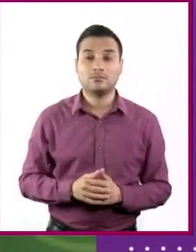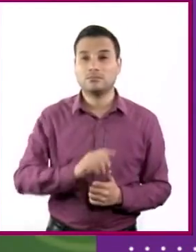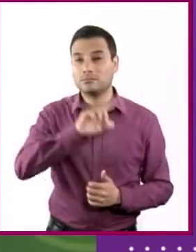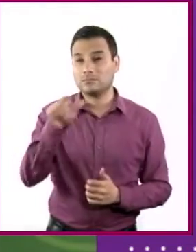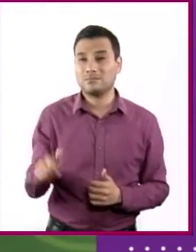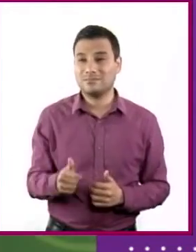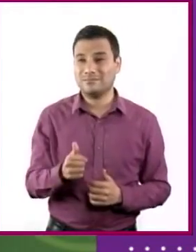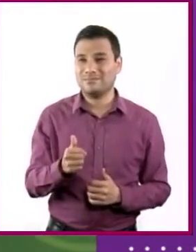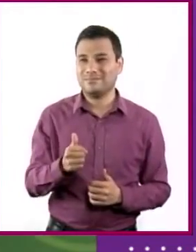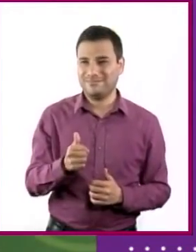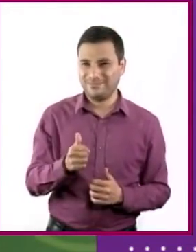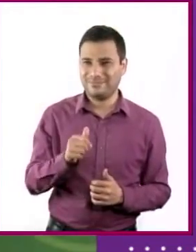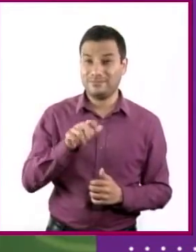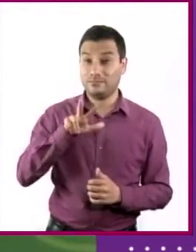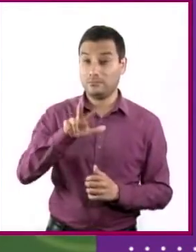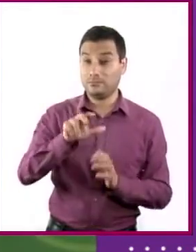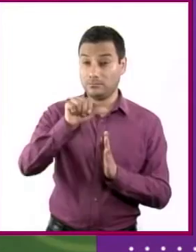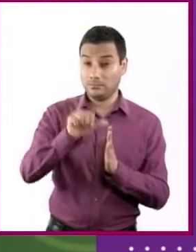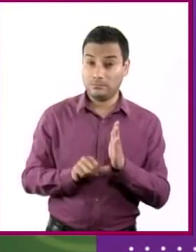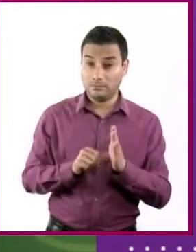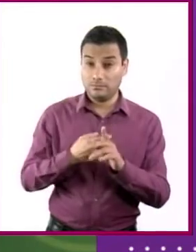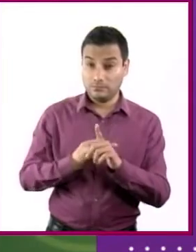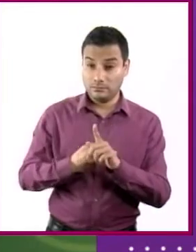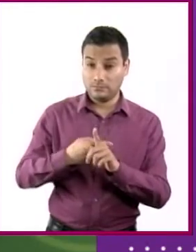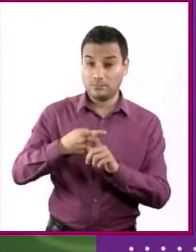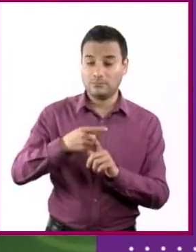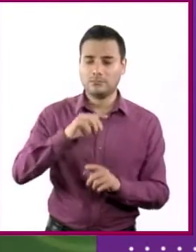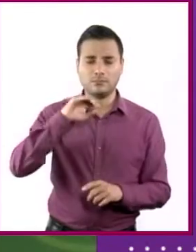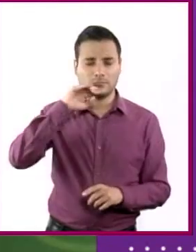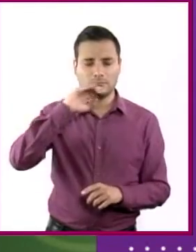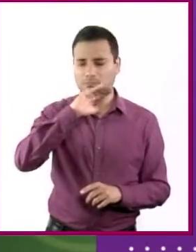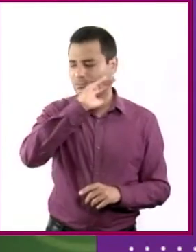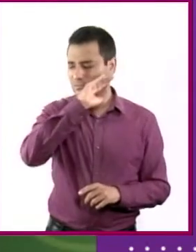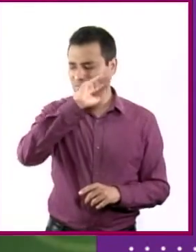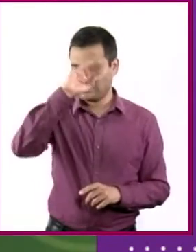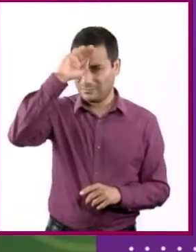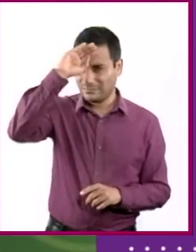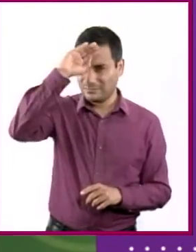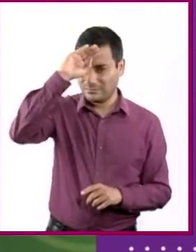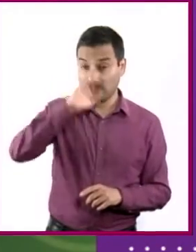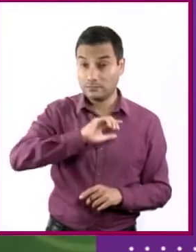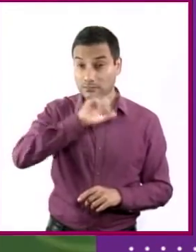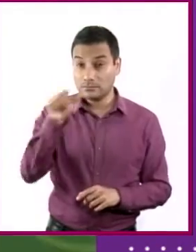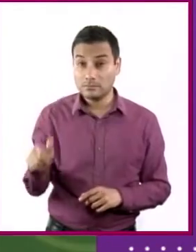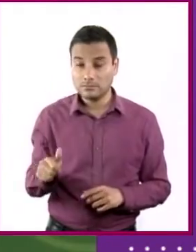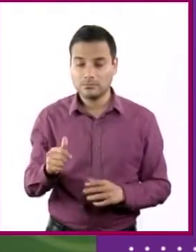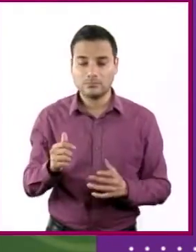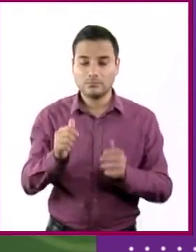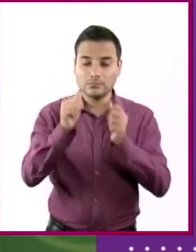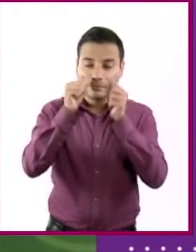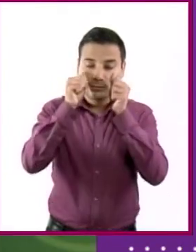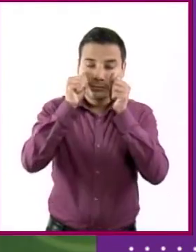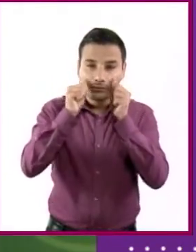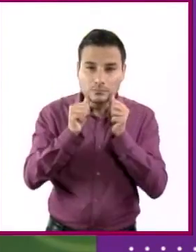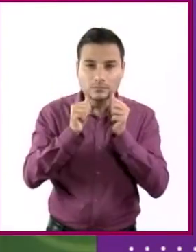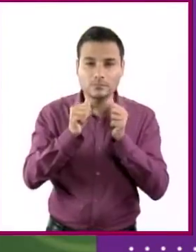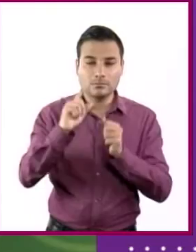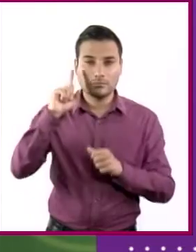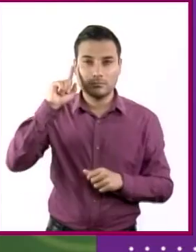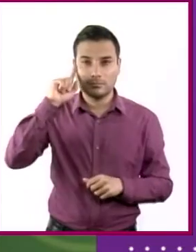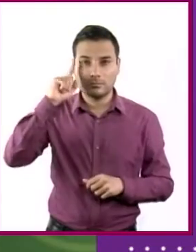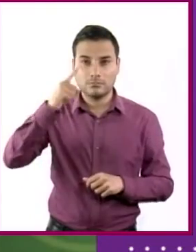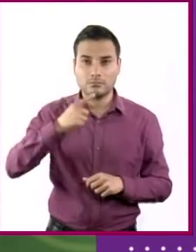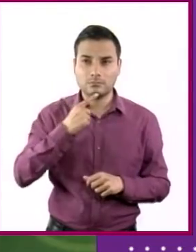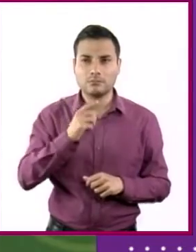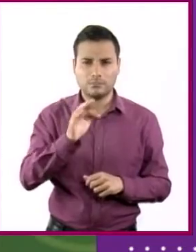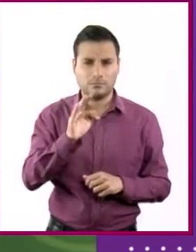was 19 months, she had a fever. After that, she couldn't see and hear. She could